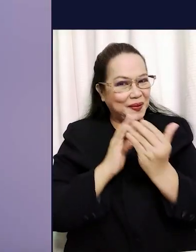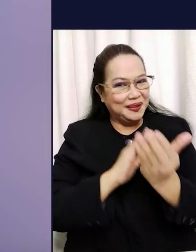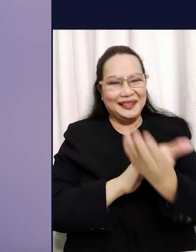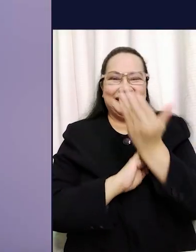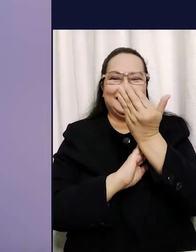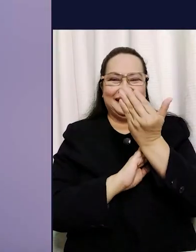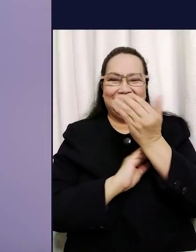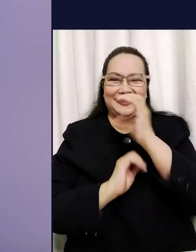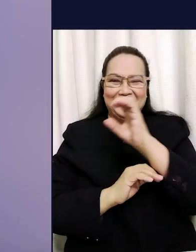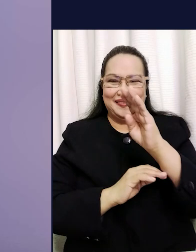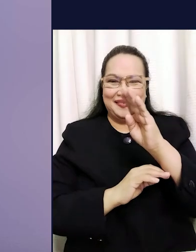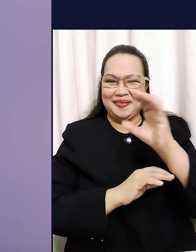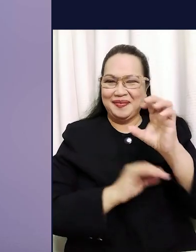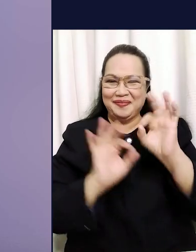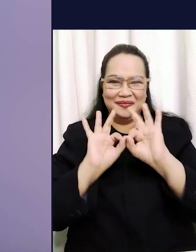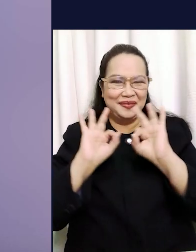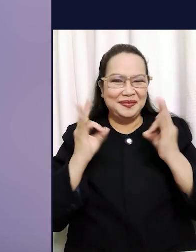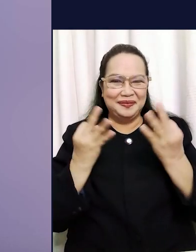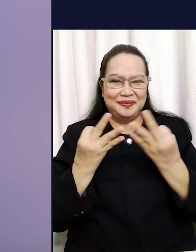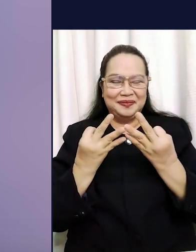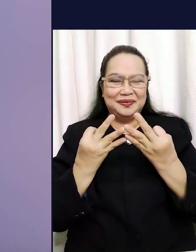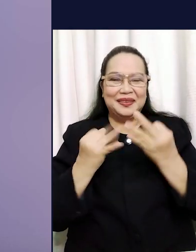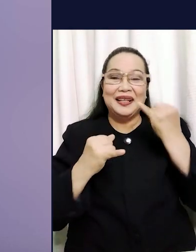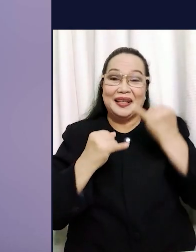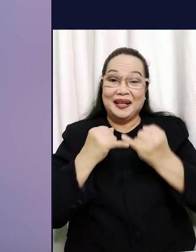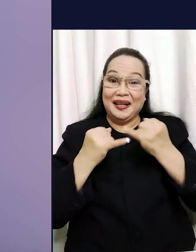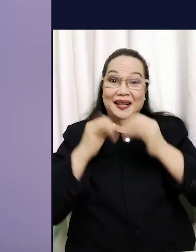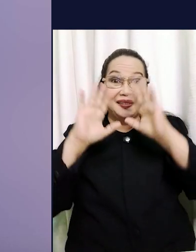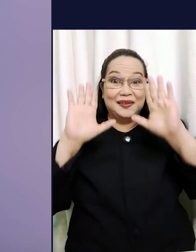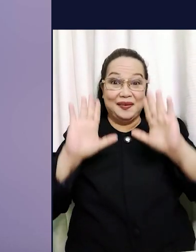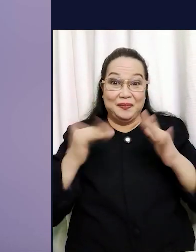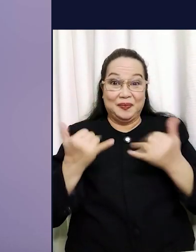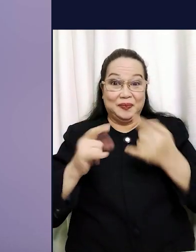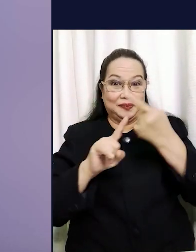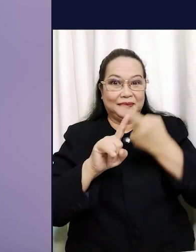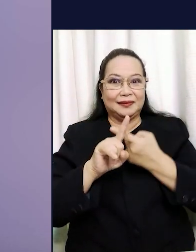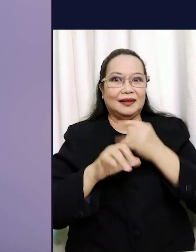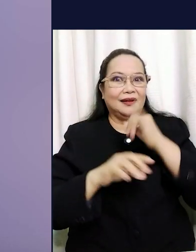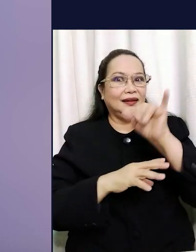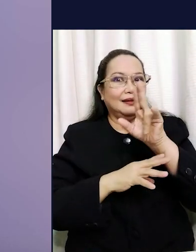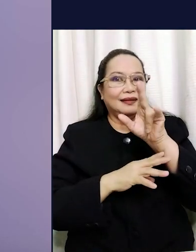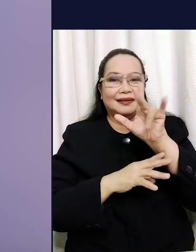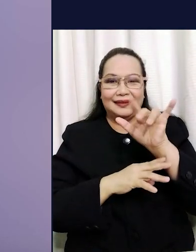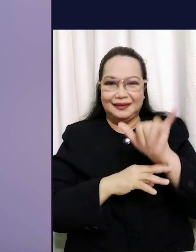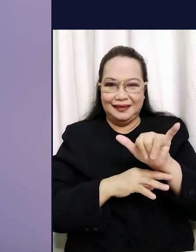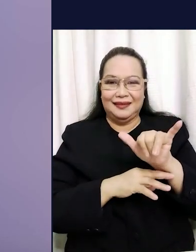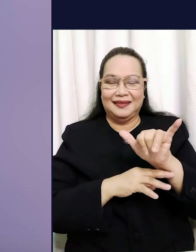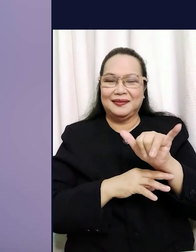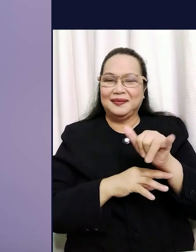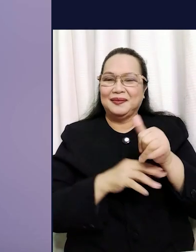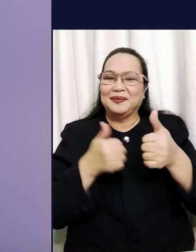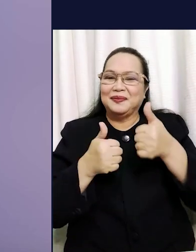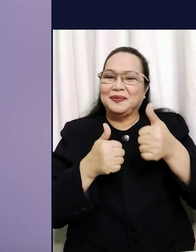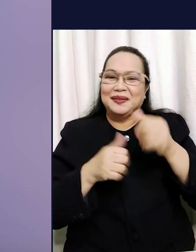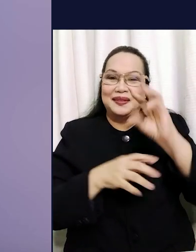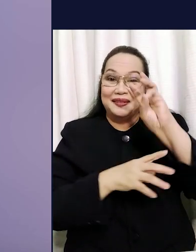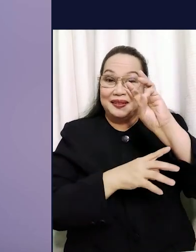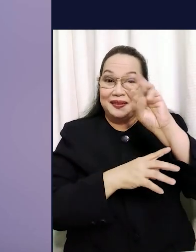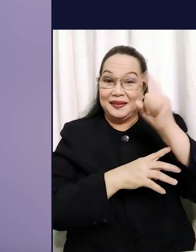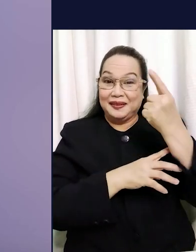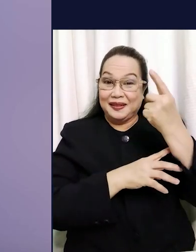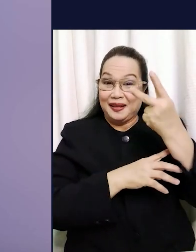Good morning, CCBC family. It's the last Sunday of this month of July, which is our